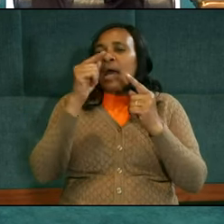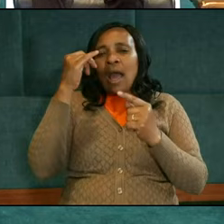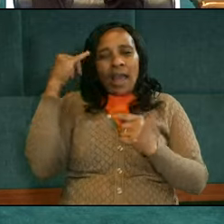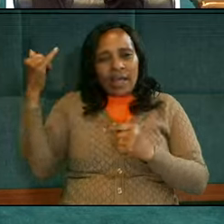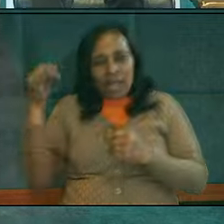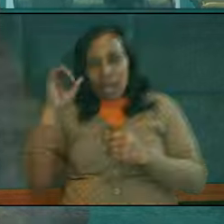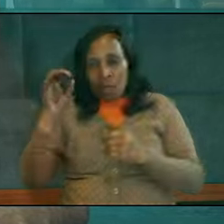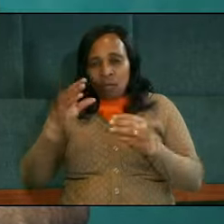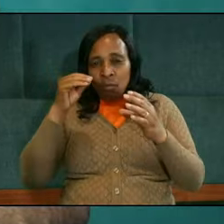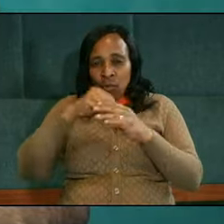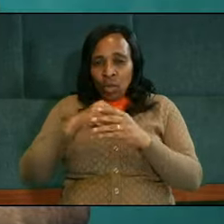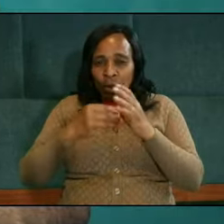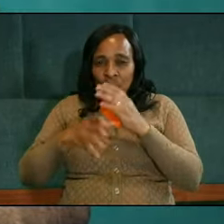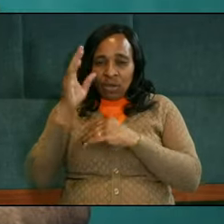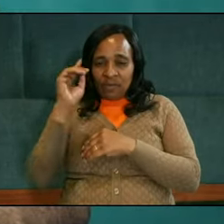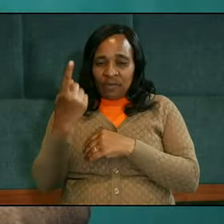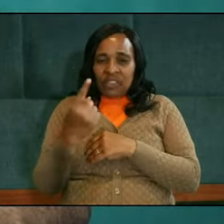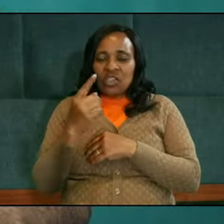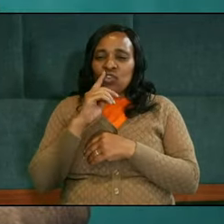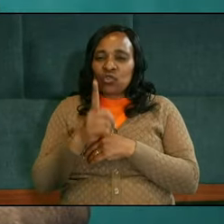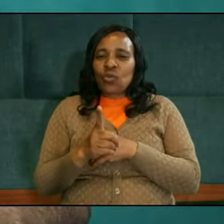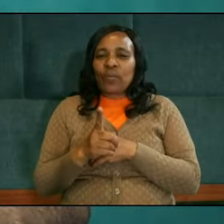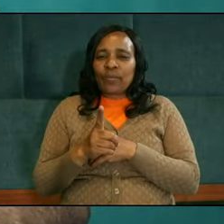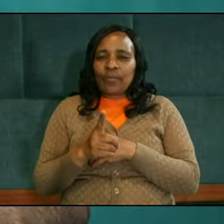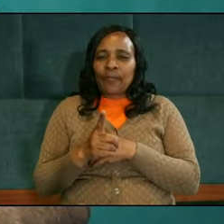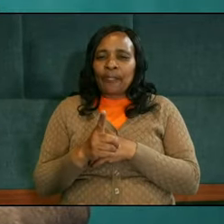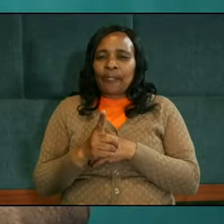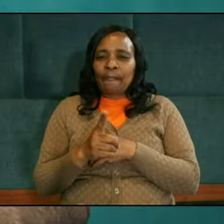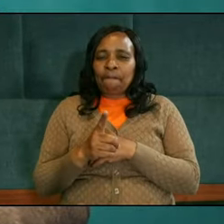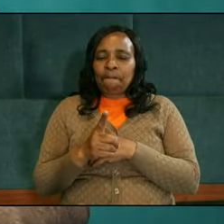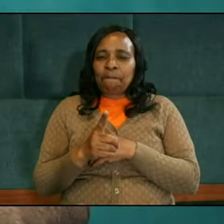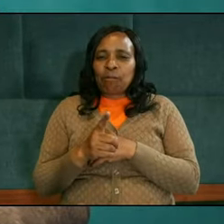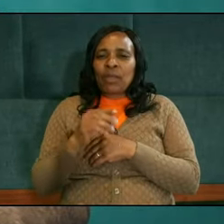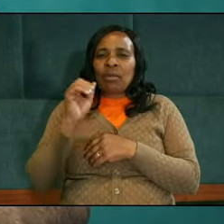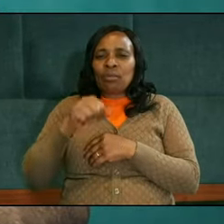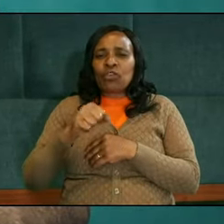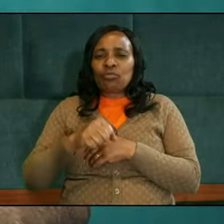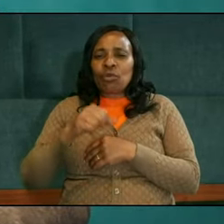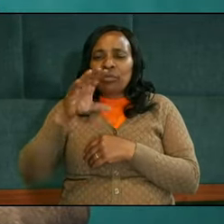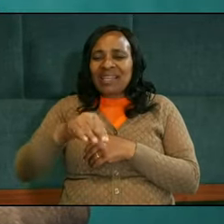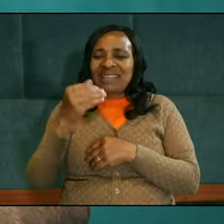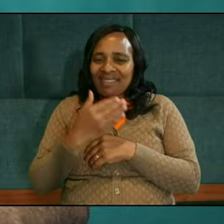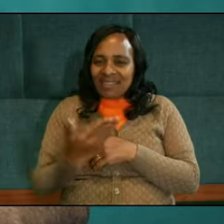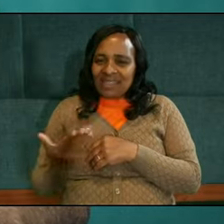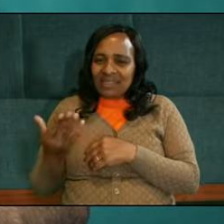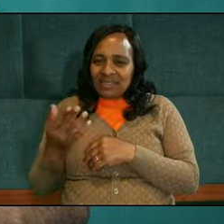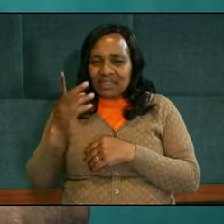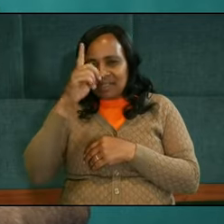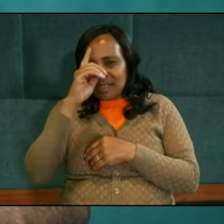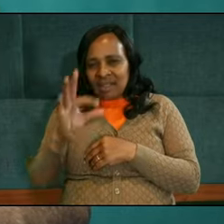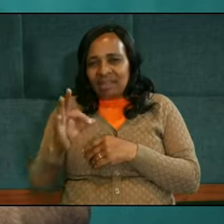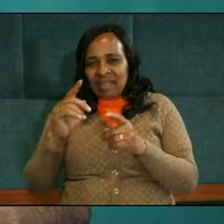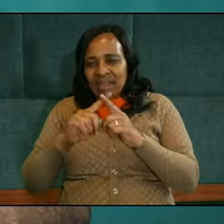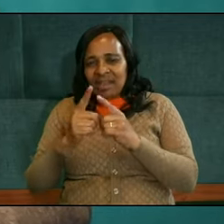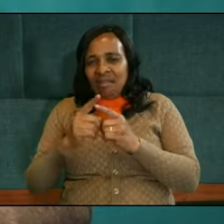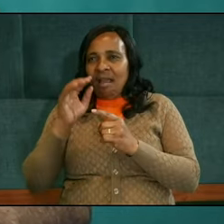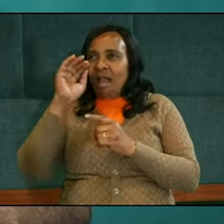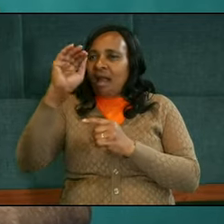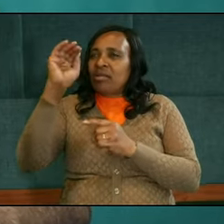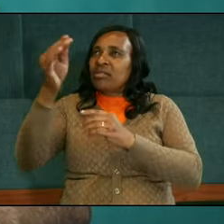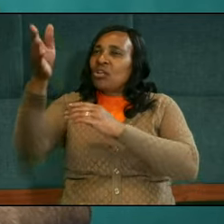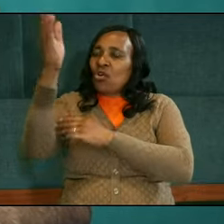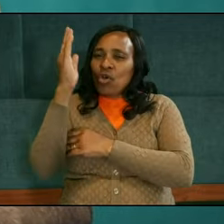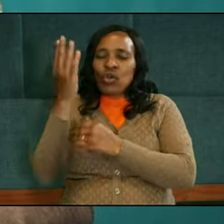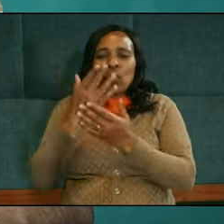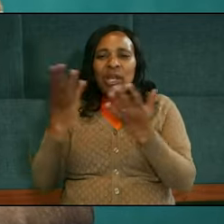Mm-hmm. And so we should aspire to take this seriously and consult God whenever we want to make